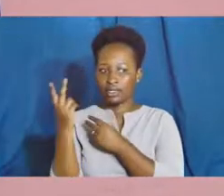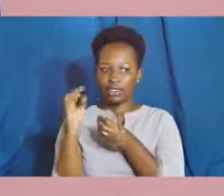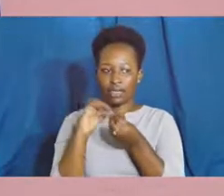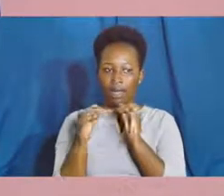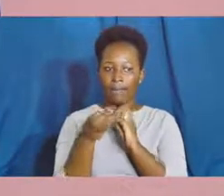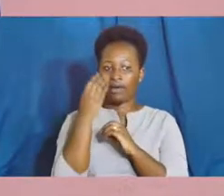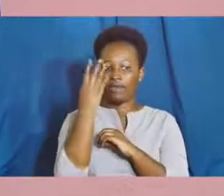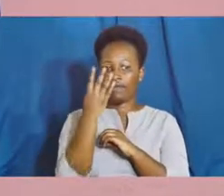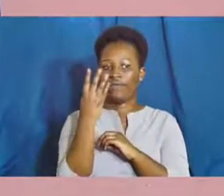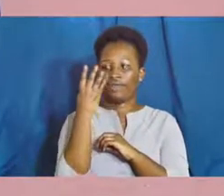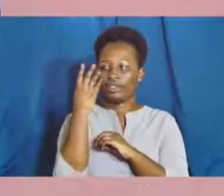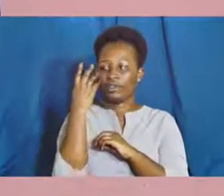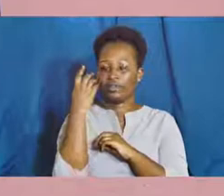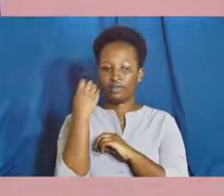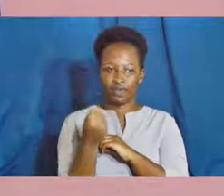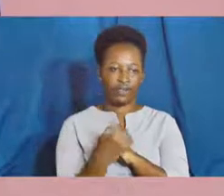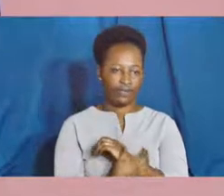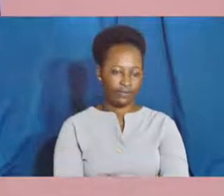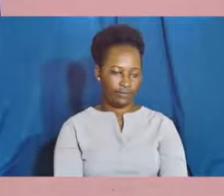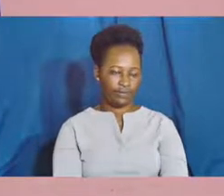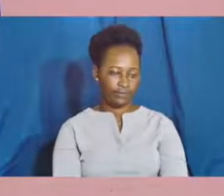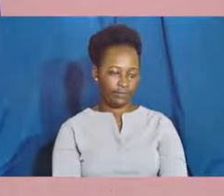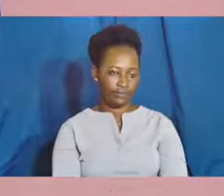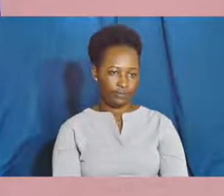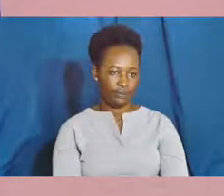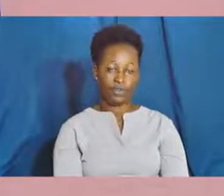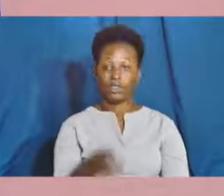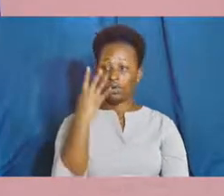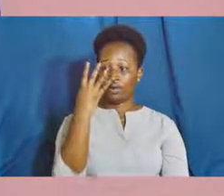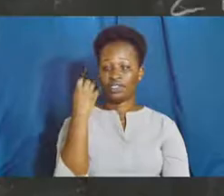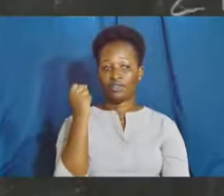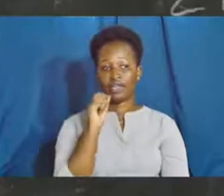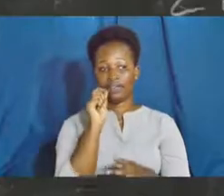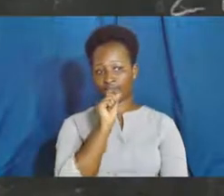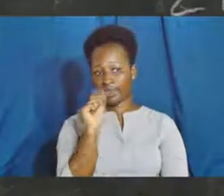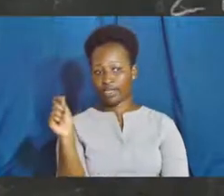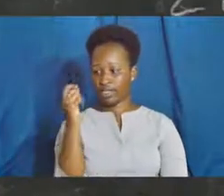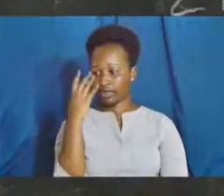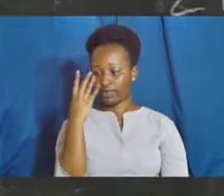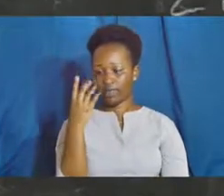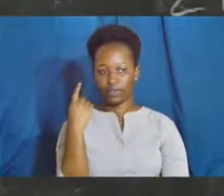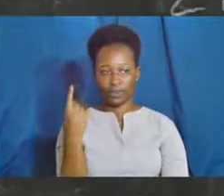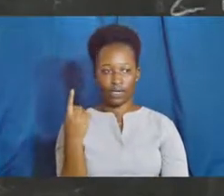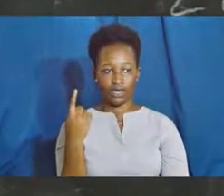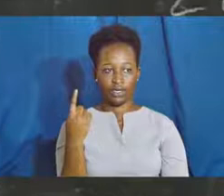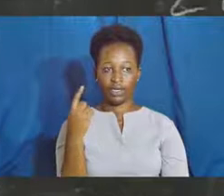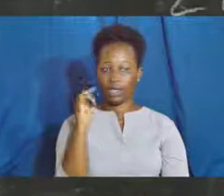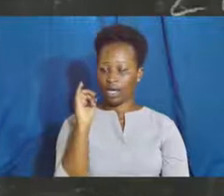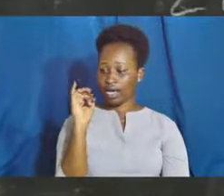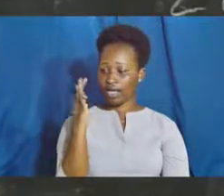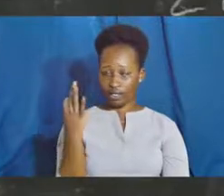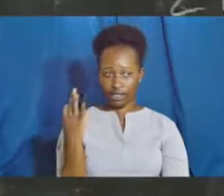that is equal to 45. This is 45. Then minus Z, that is 41,